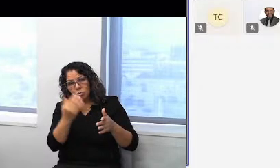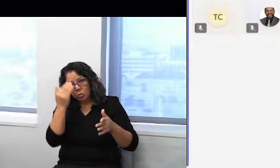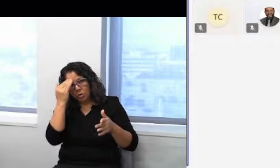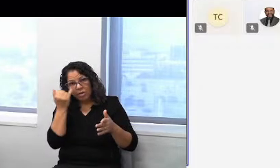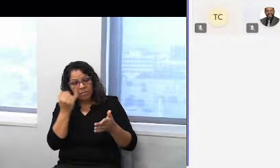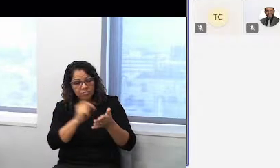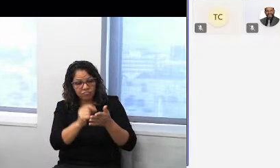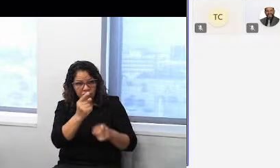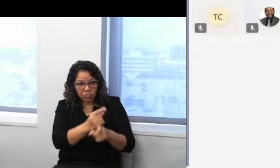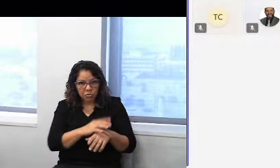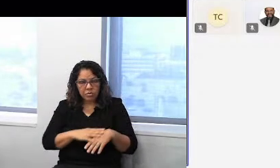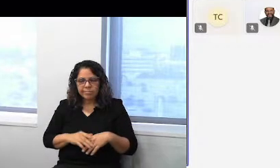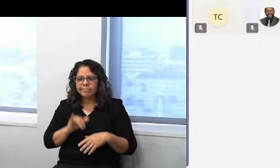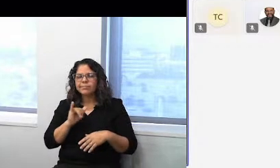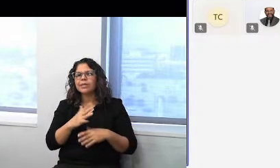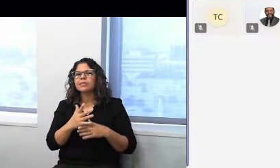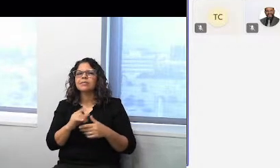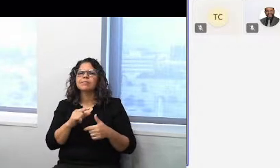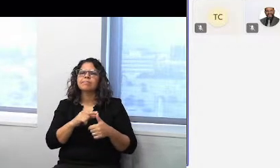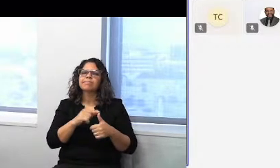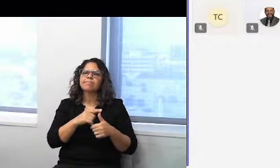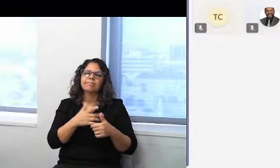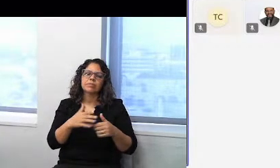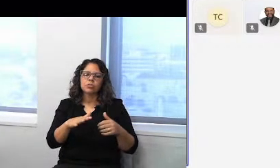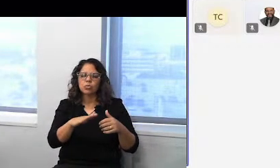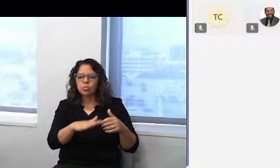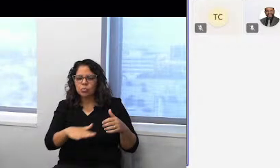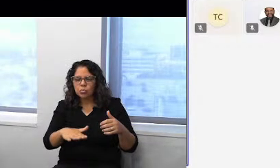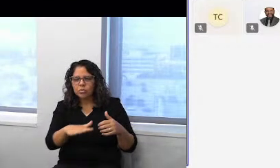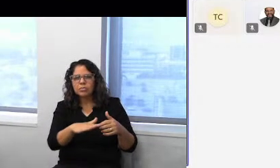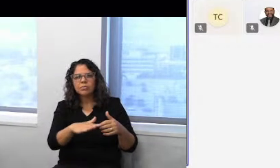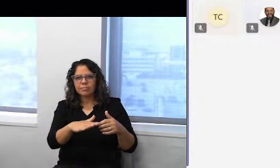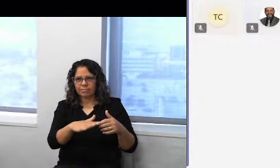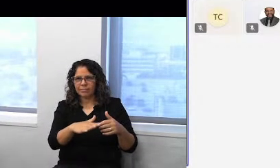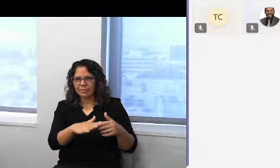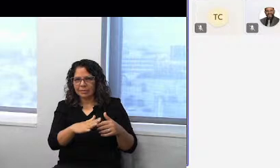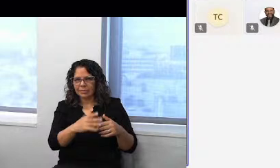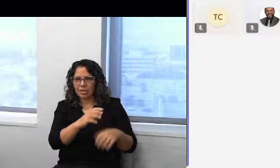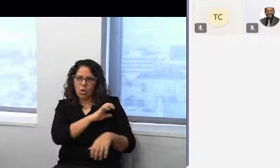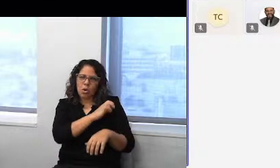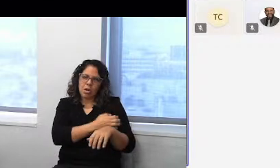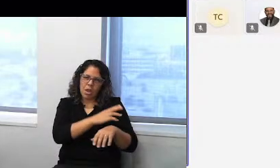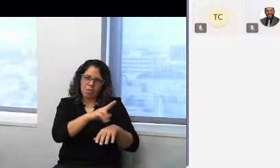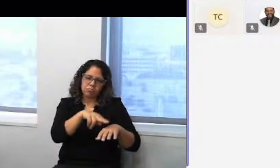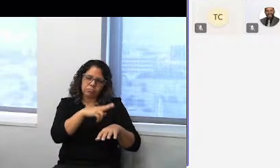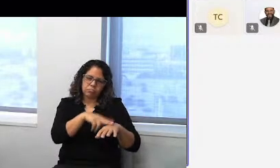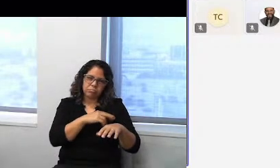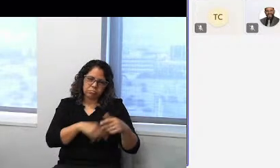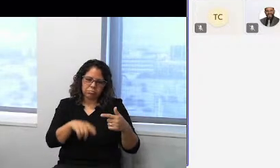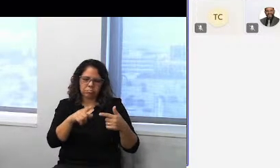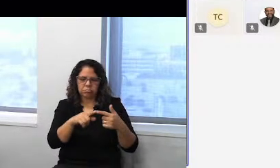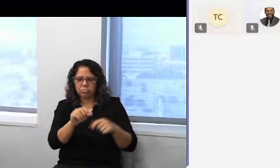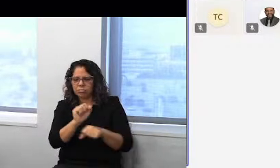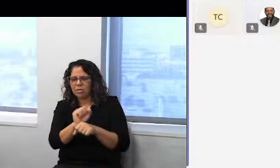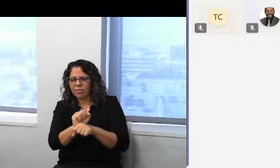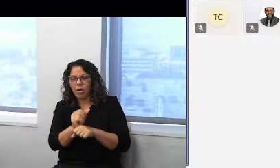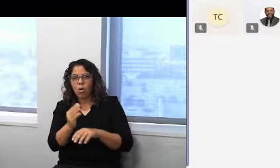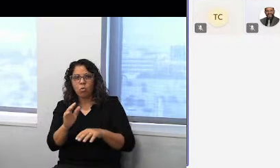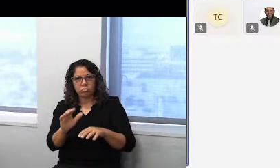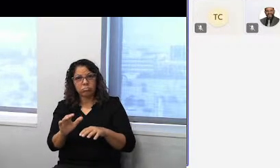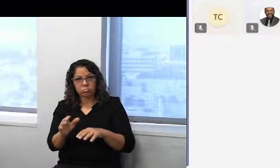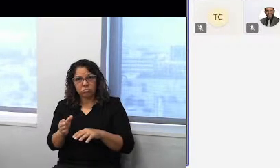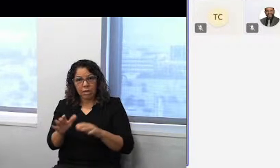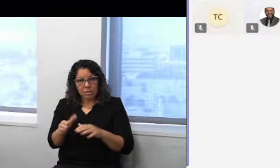zone. You're asking what work happened in Hubbles in regards to the floating zone design in the scope of